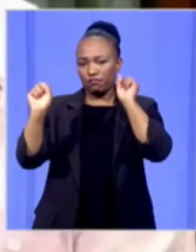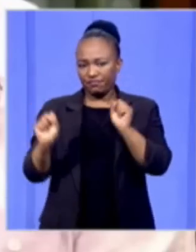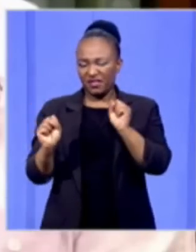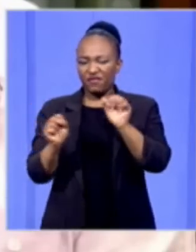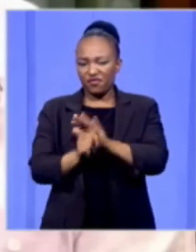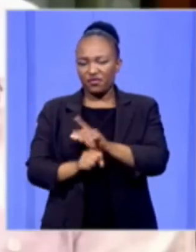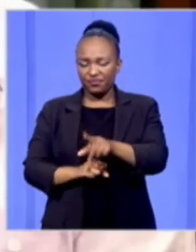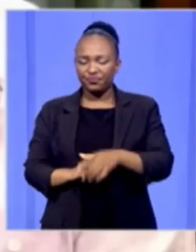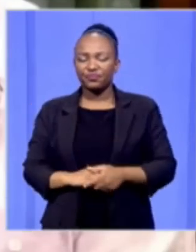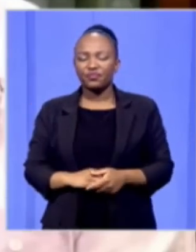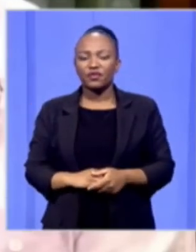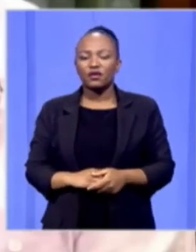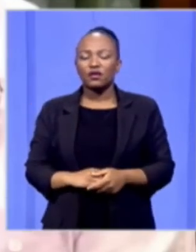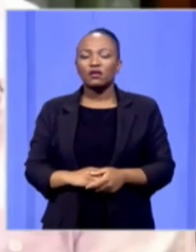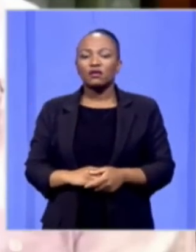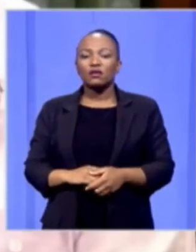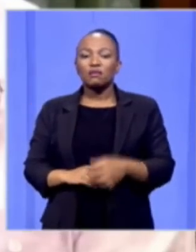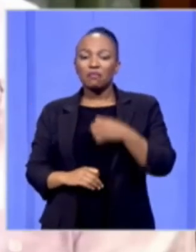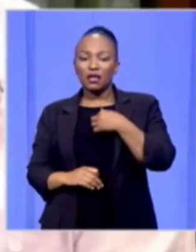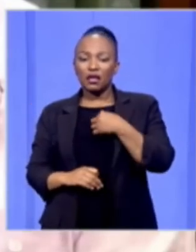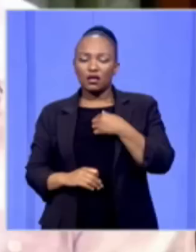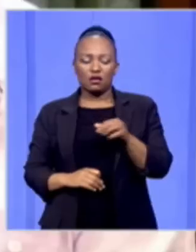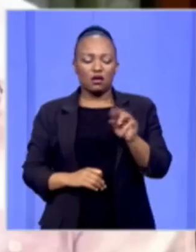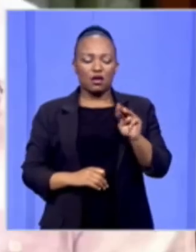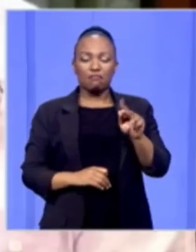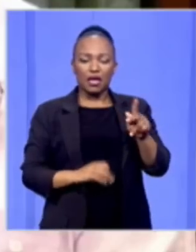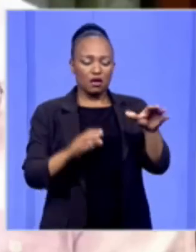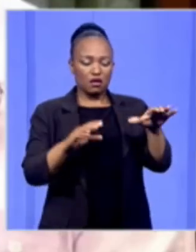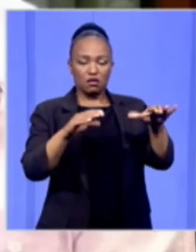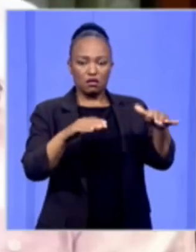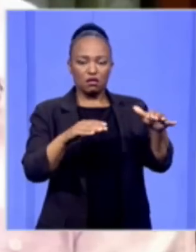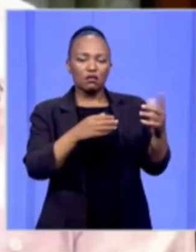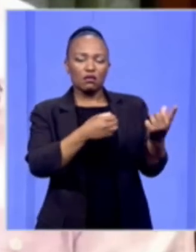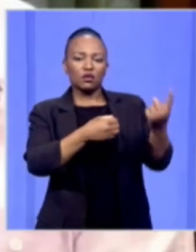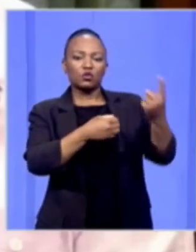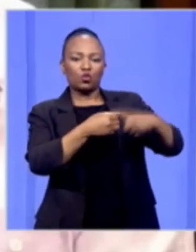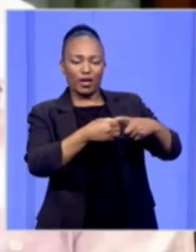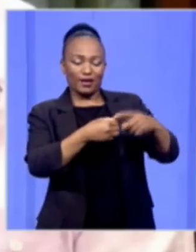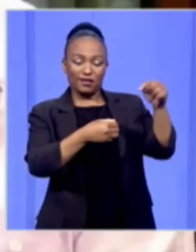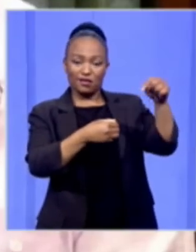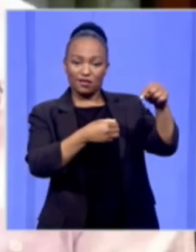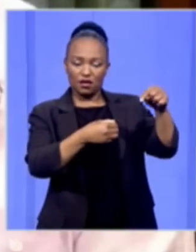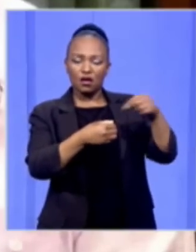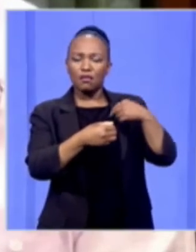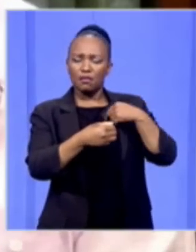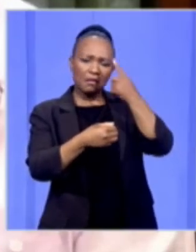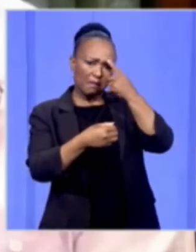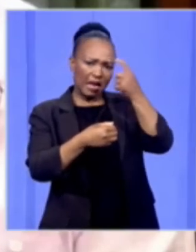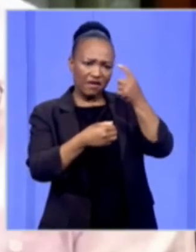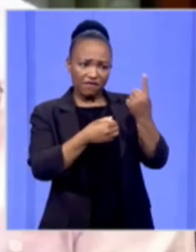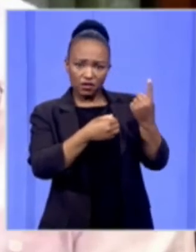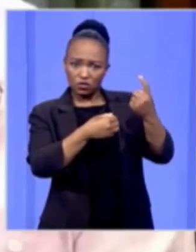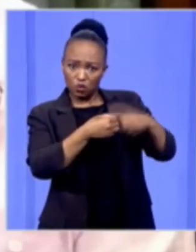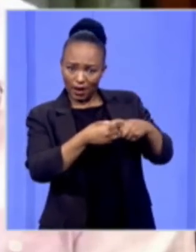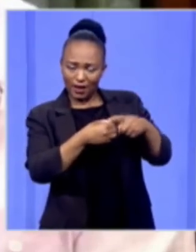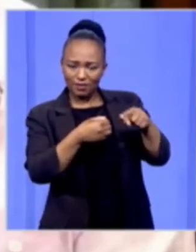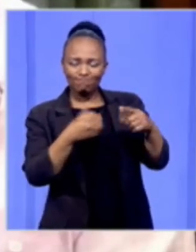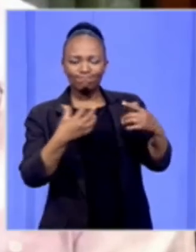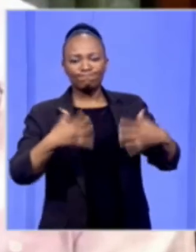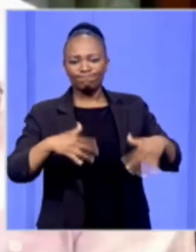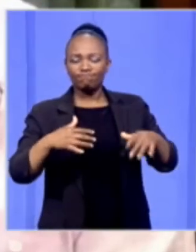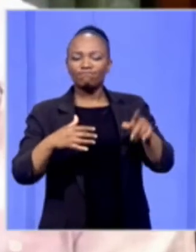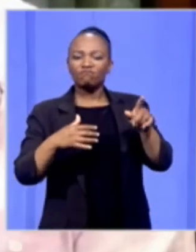I'm joining MK because I believe that it is the vehicle through which we will achieve the much needed